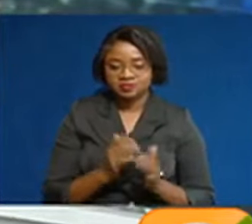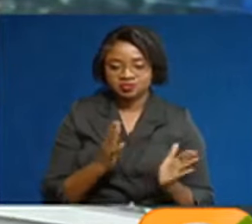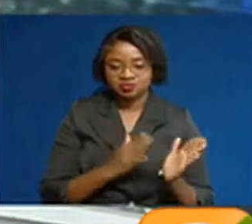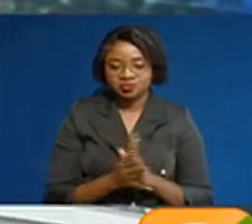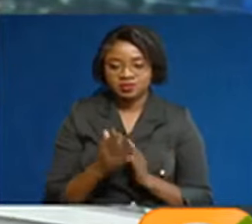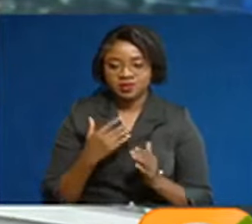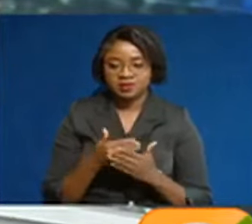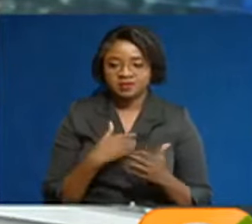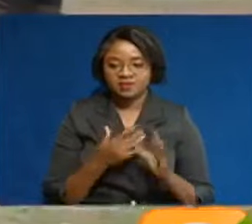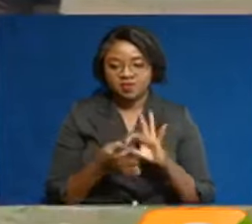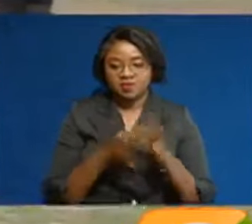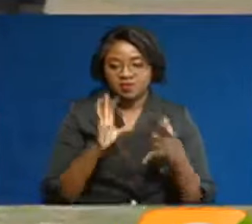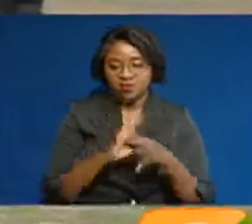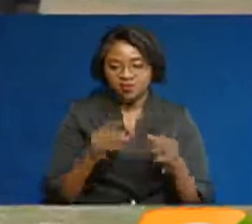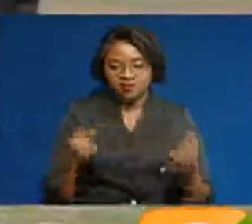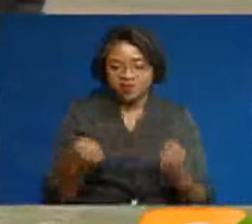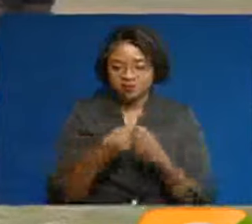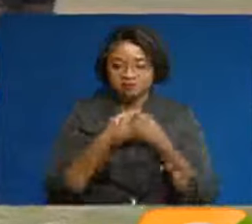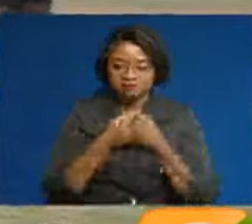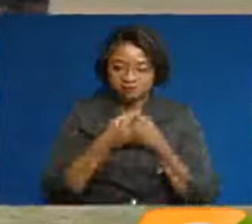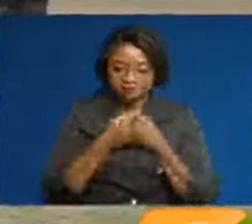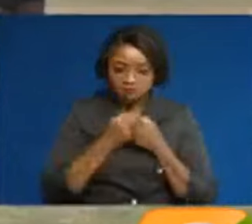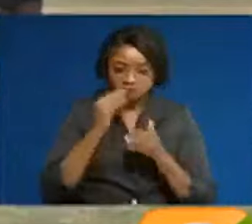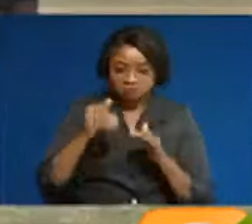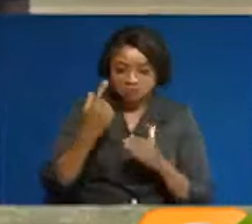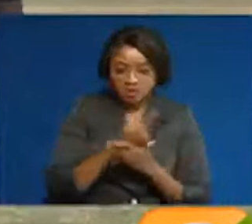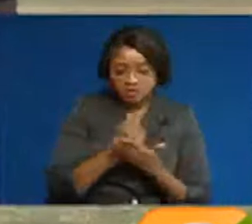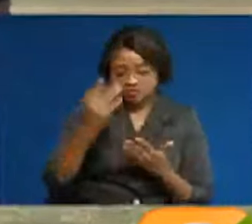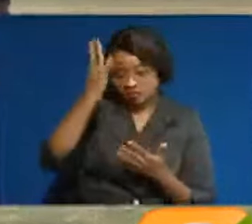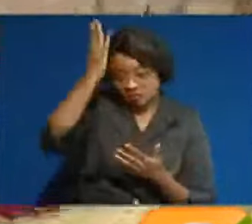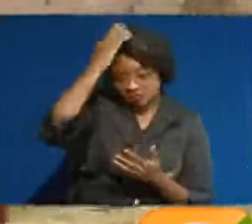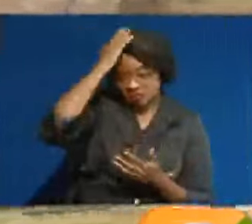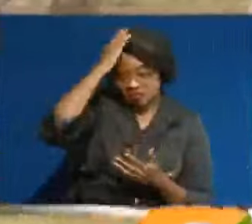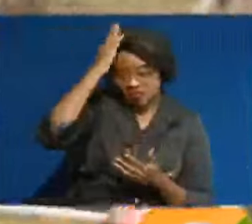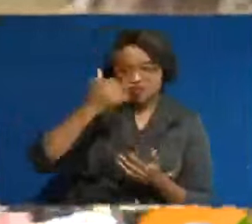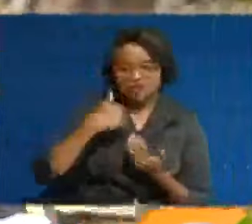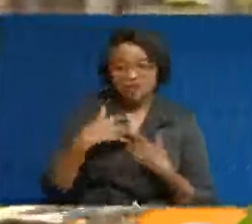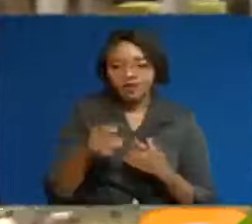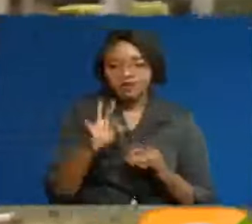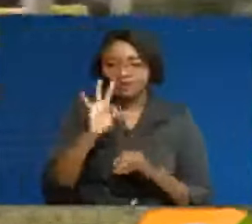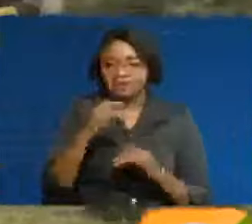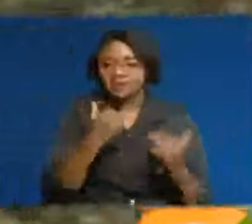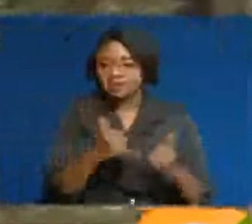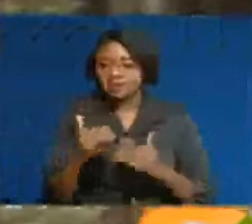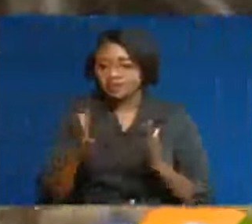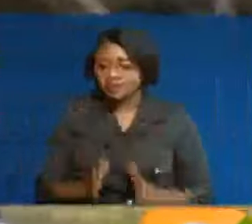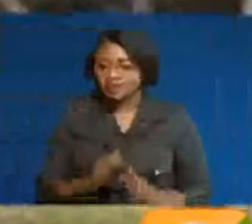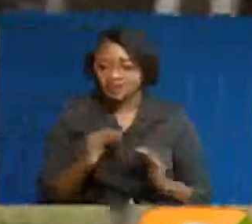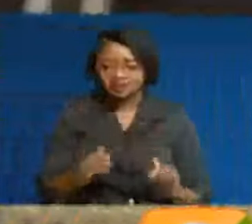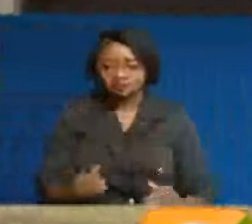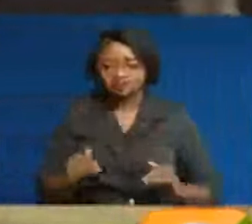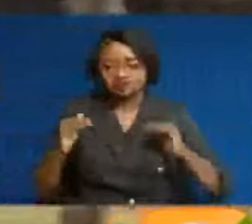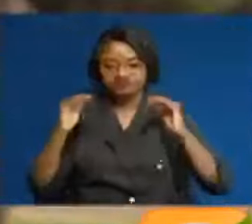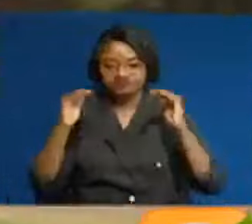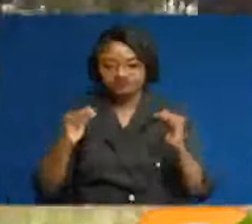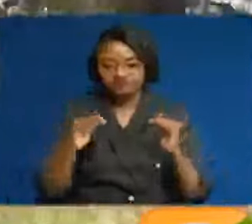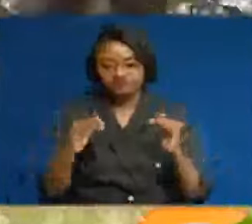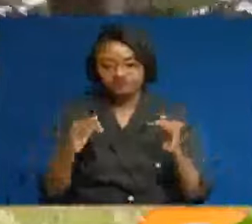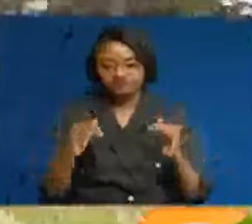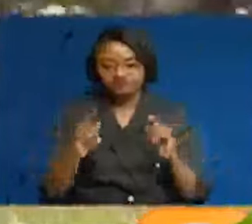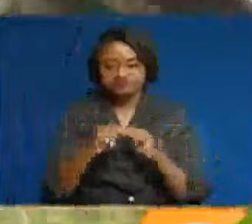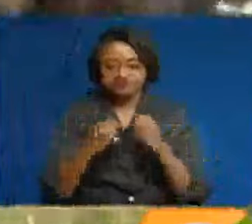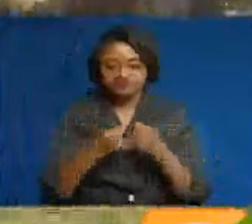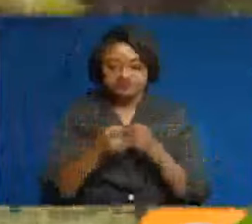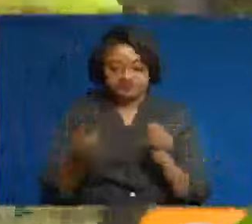Games. Now, Shujaas will on Monday next week with three players from the Morans team upgraded to Shujaas team for